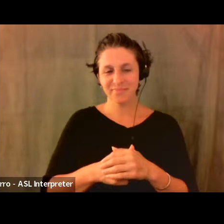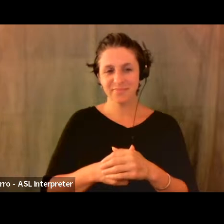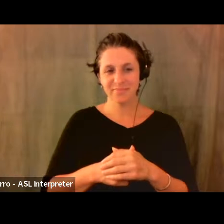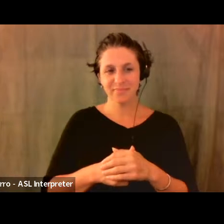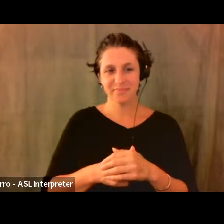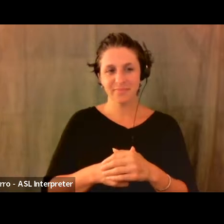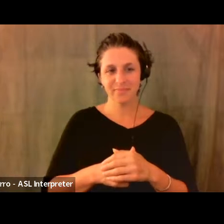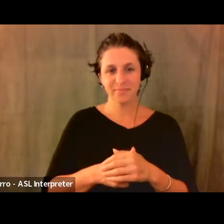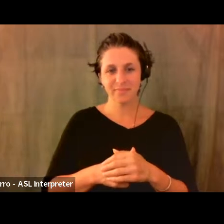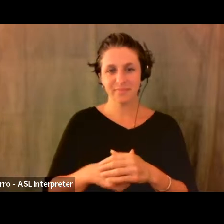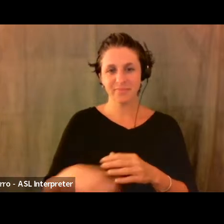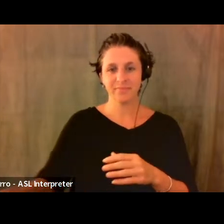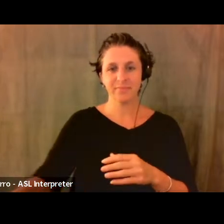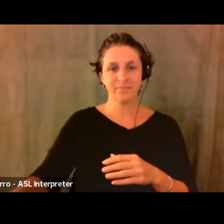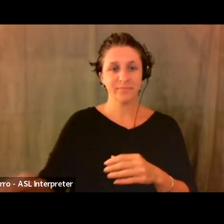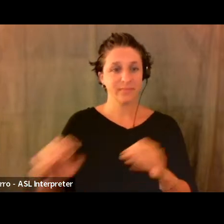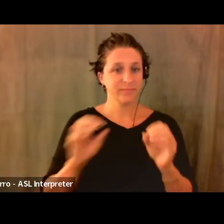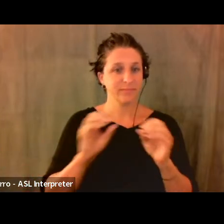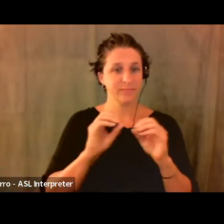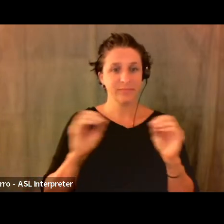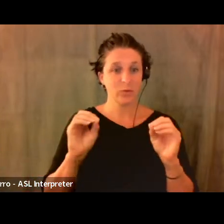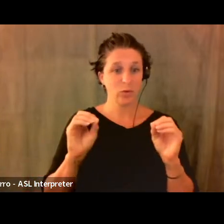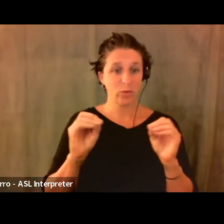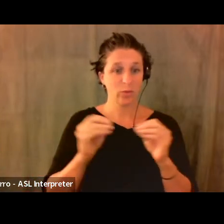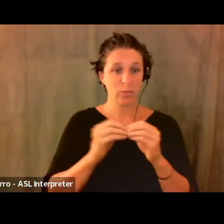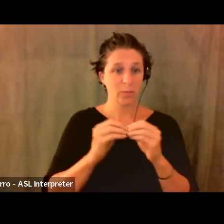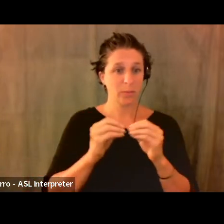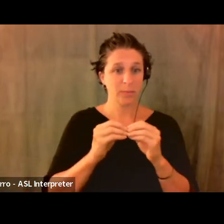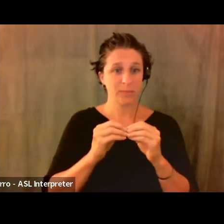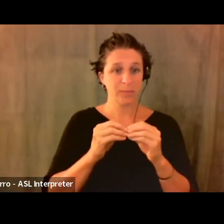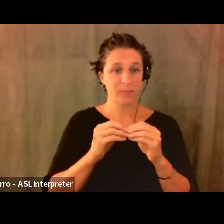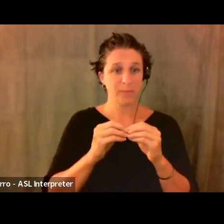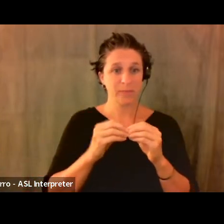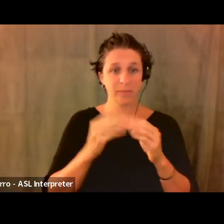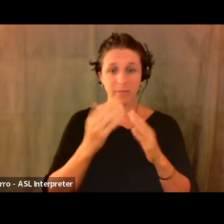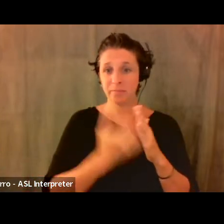We don't have any more board meetings. So I'll see you in 6 weeks.